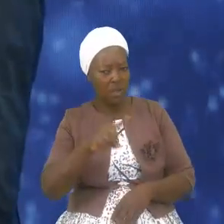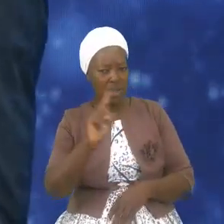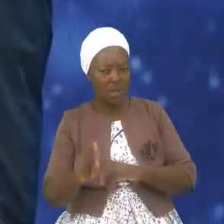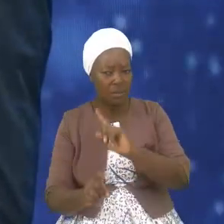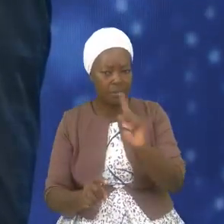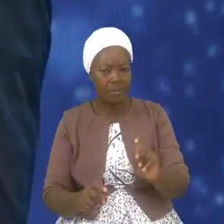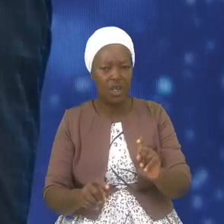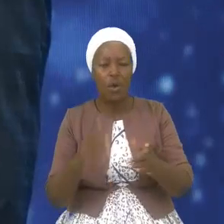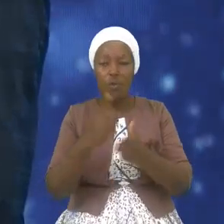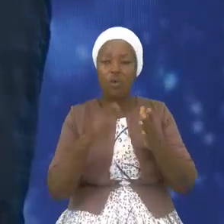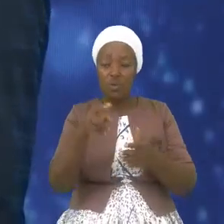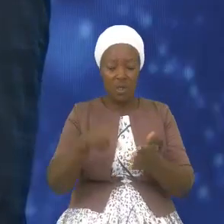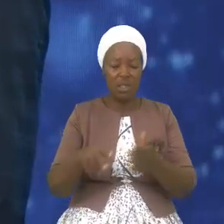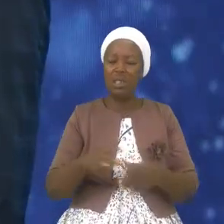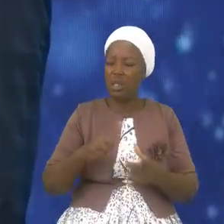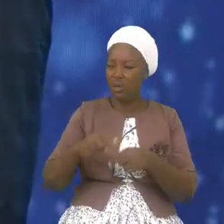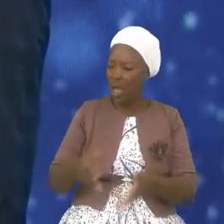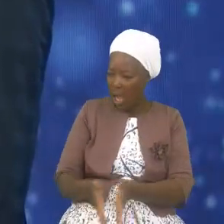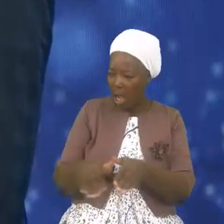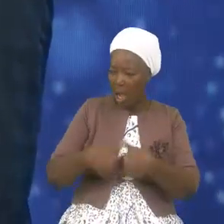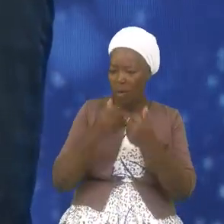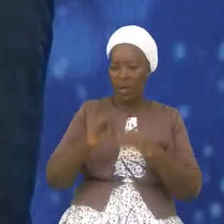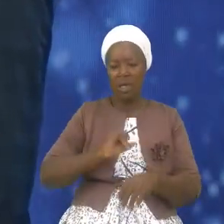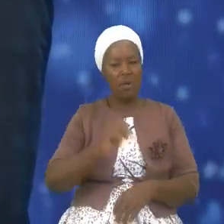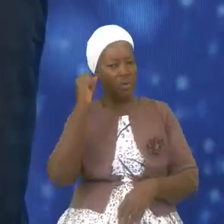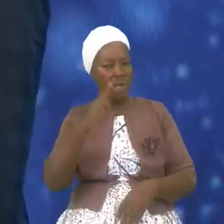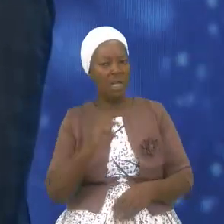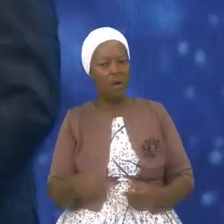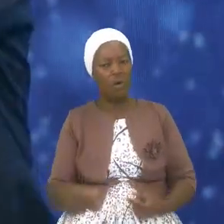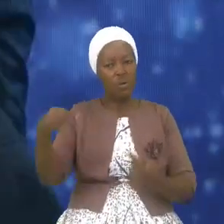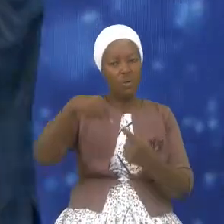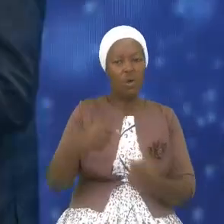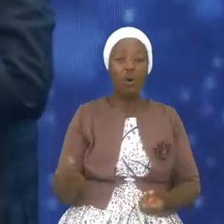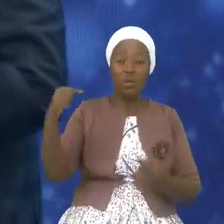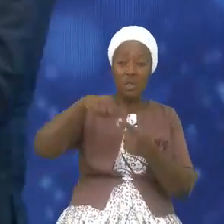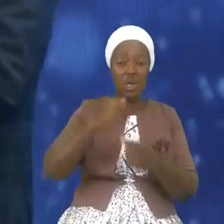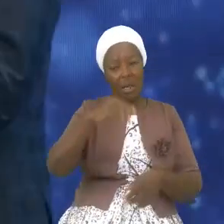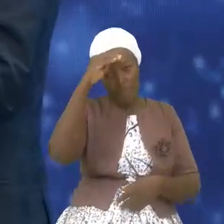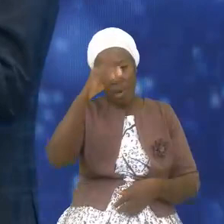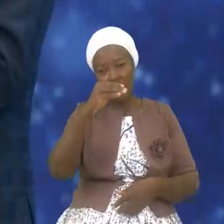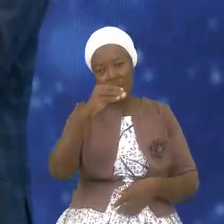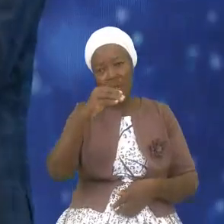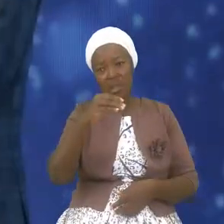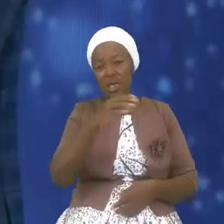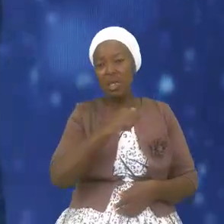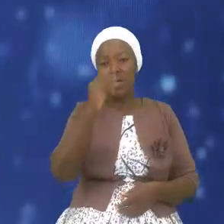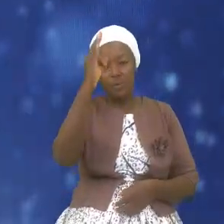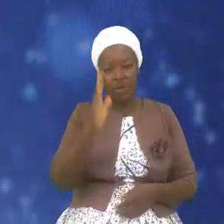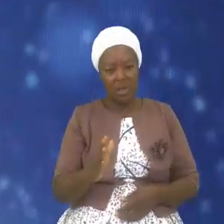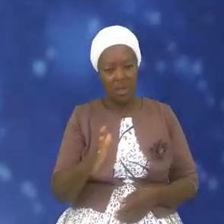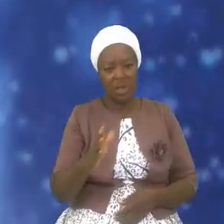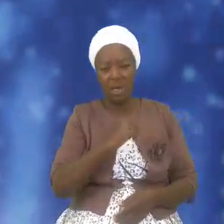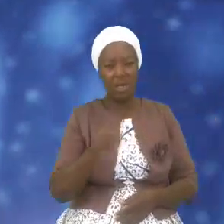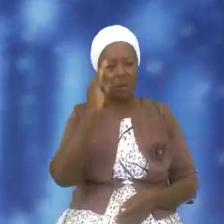some man, a teacher, a preacher, a pastor, an evangelist, an interpreter of